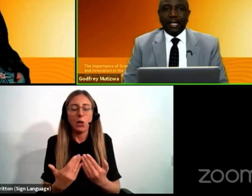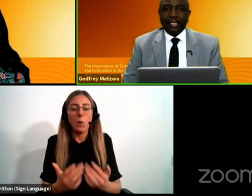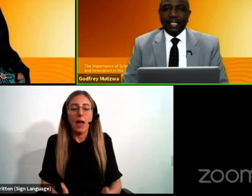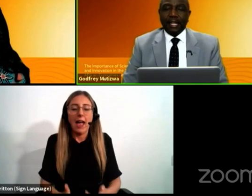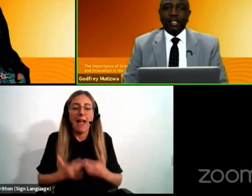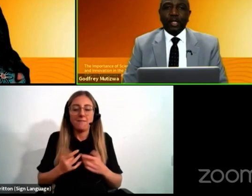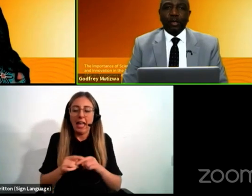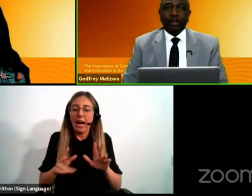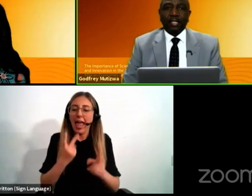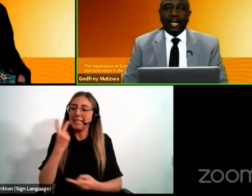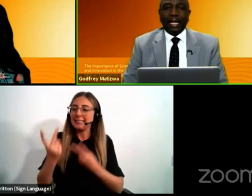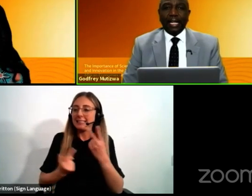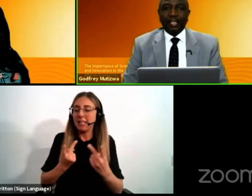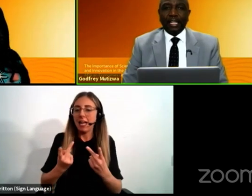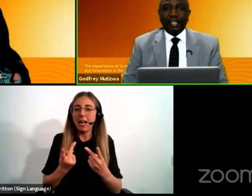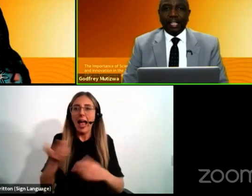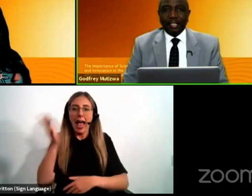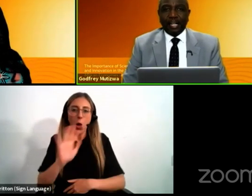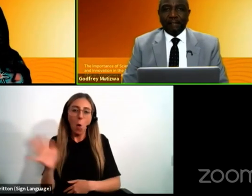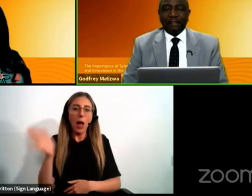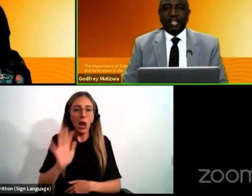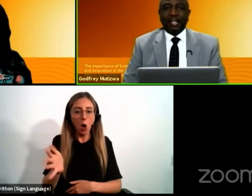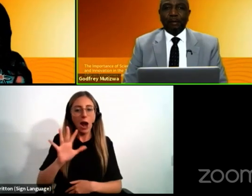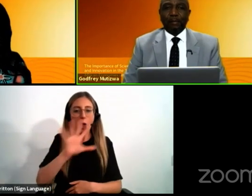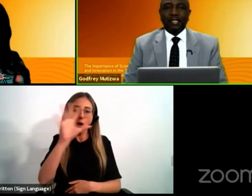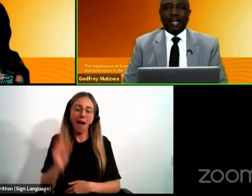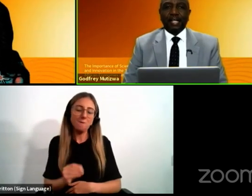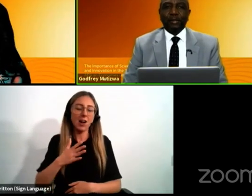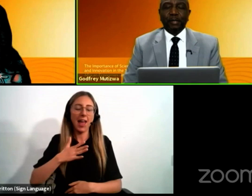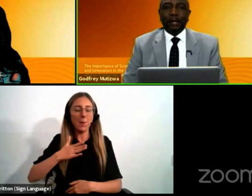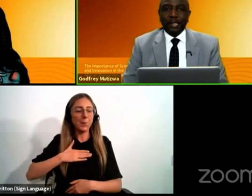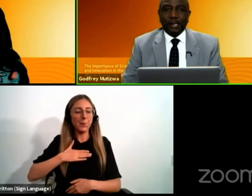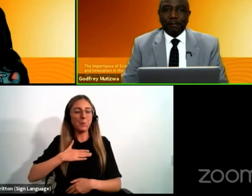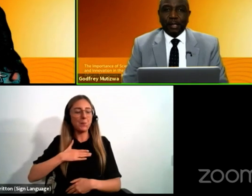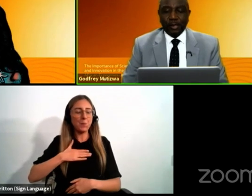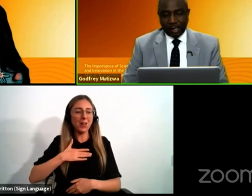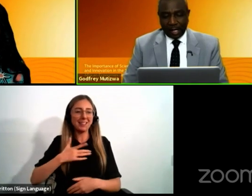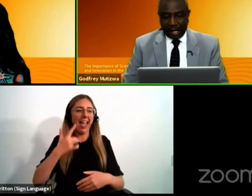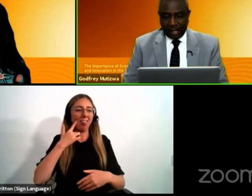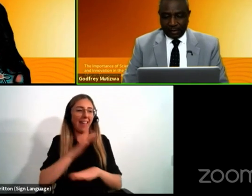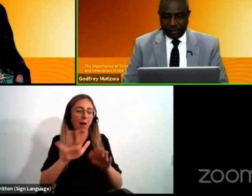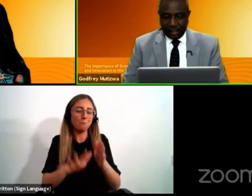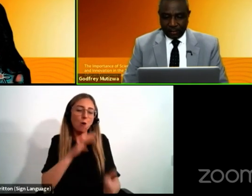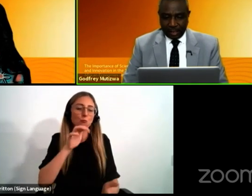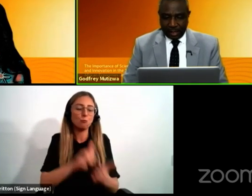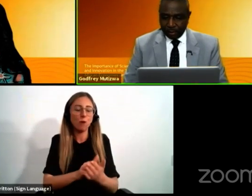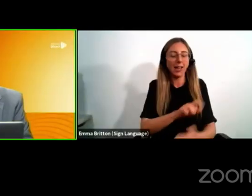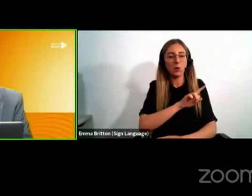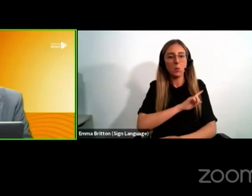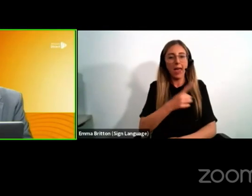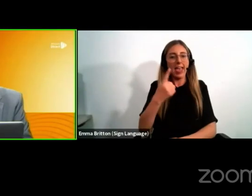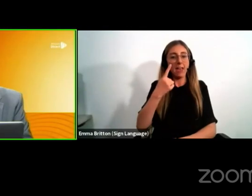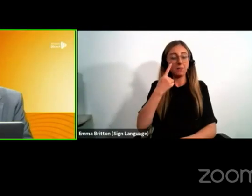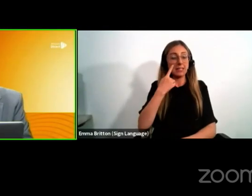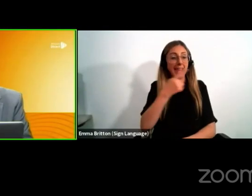by Eddie Grant called Hello, Hello, Hello, Africa. But I would be amiss because I have seen when I'm looking